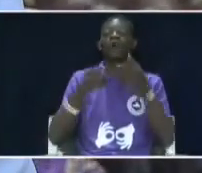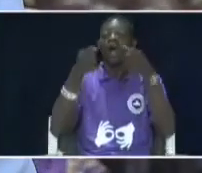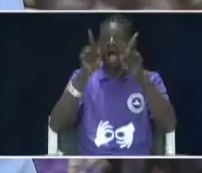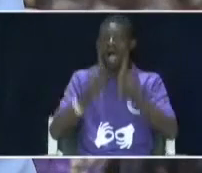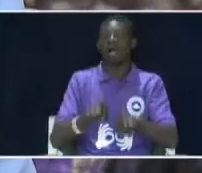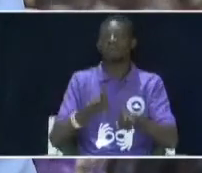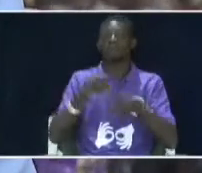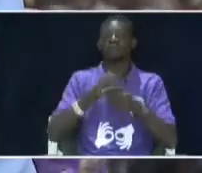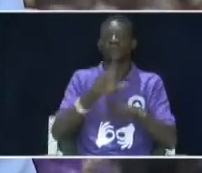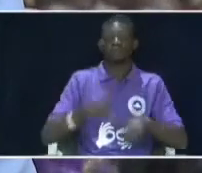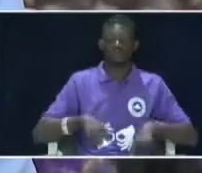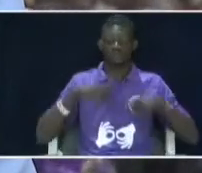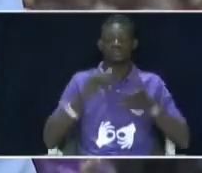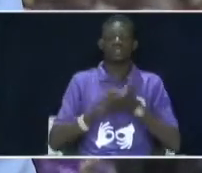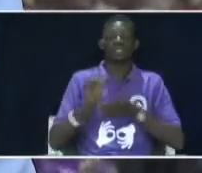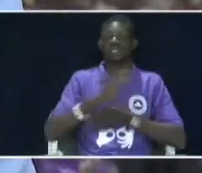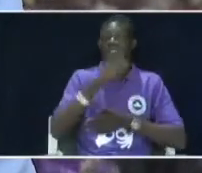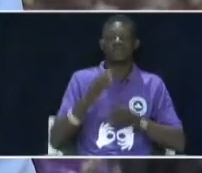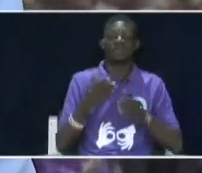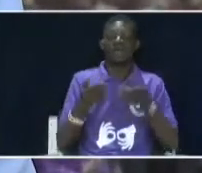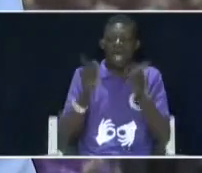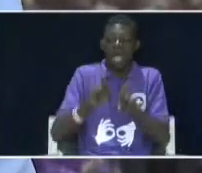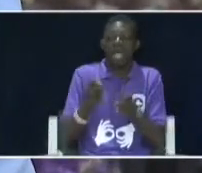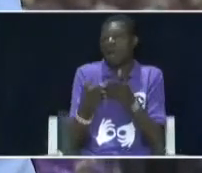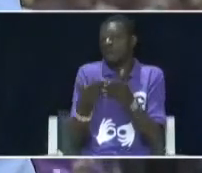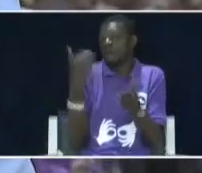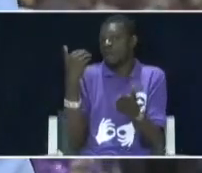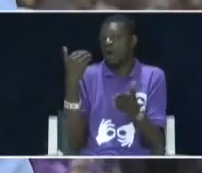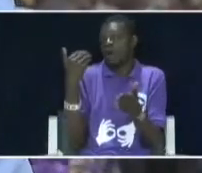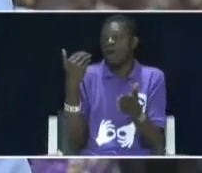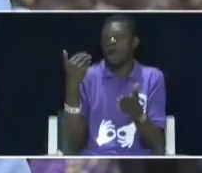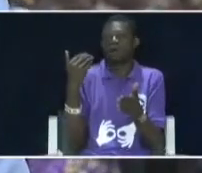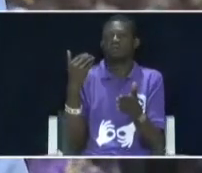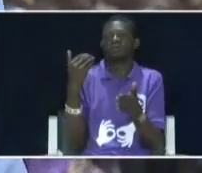in your life that had never happened before.